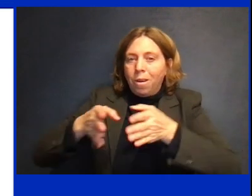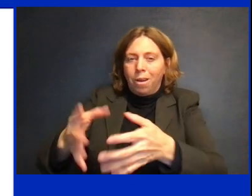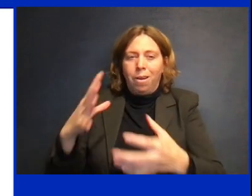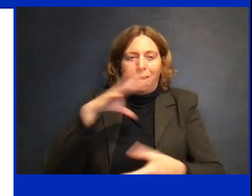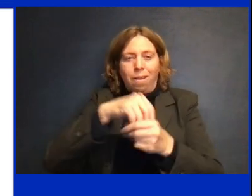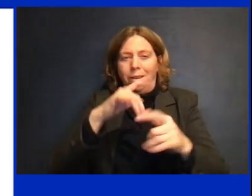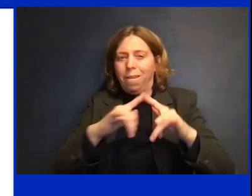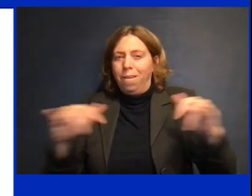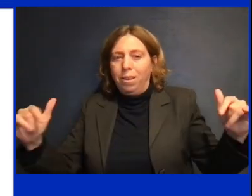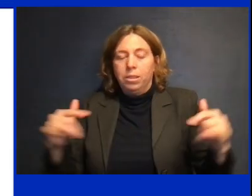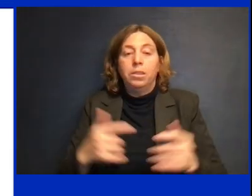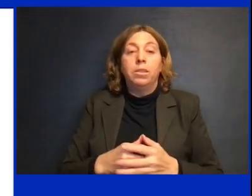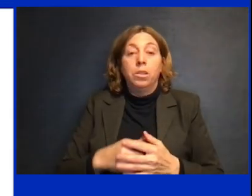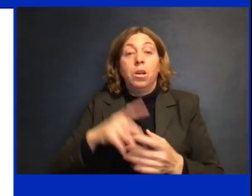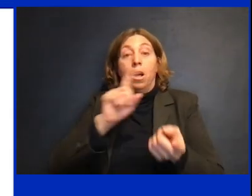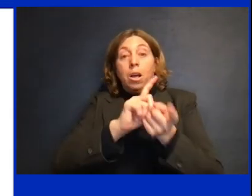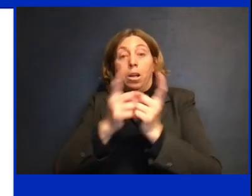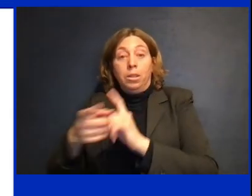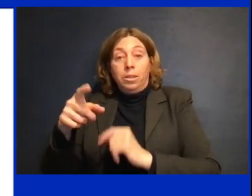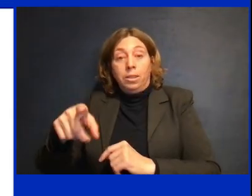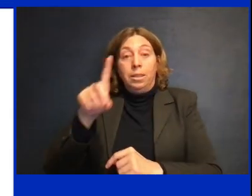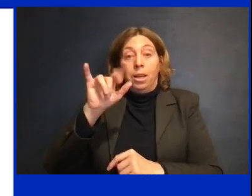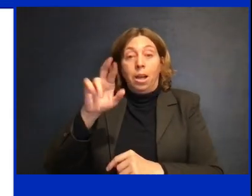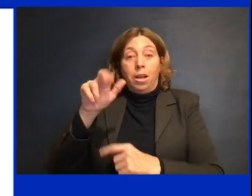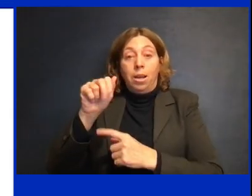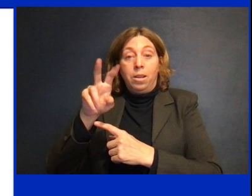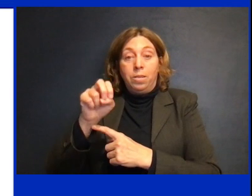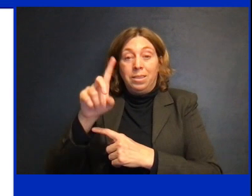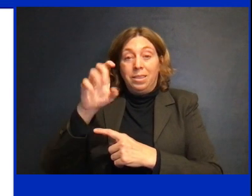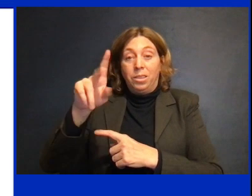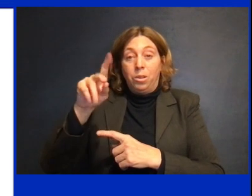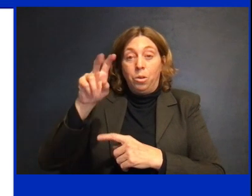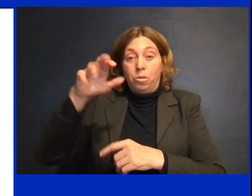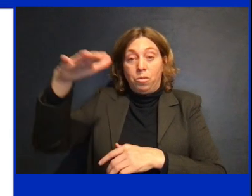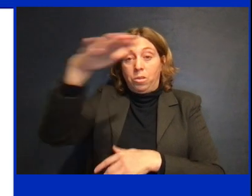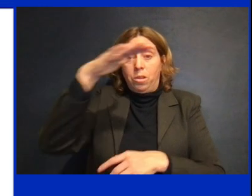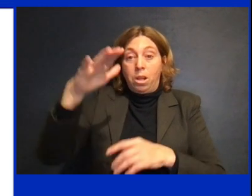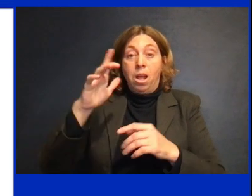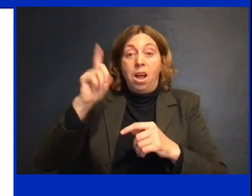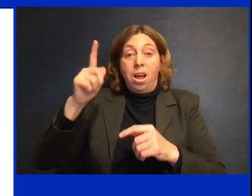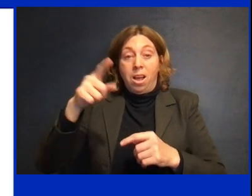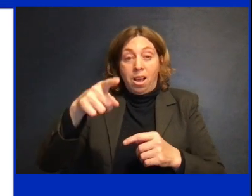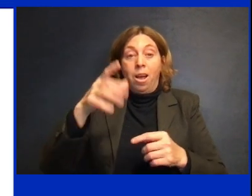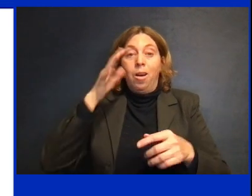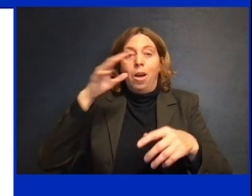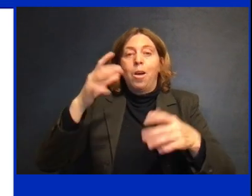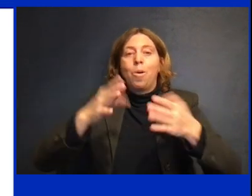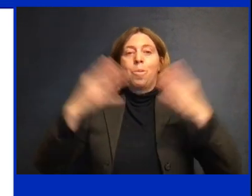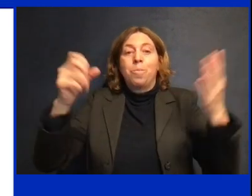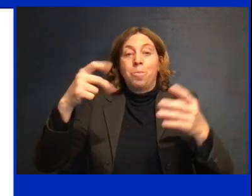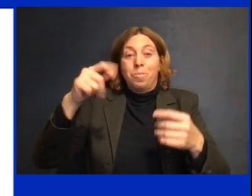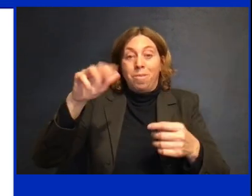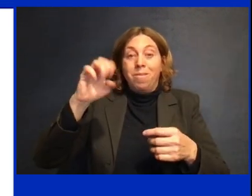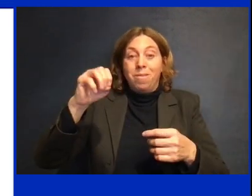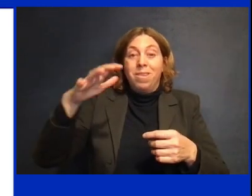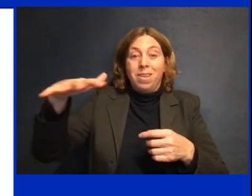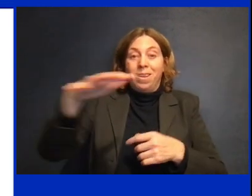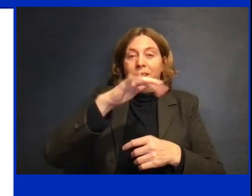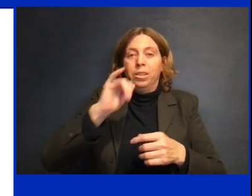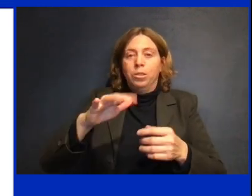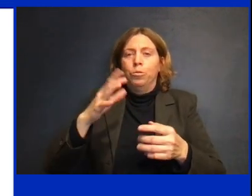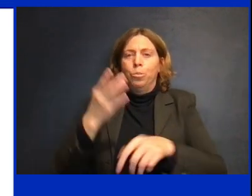The conversion of the Dyer Avenue deck-overs into publicly accessible space will further augment these improvements to the public